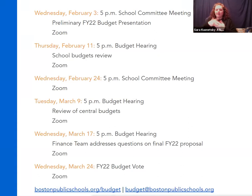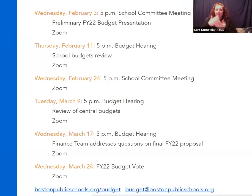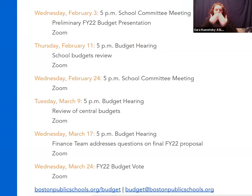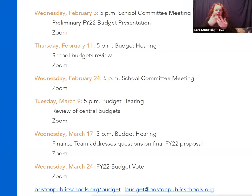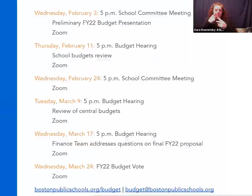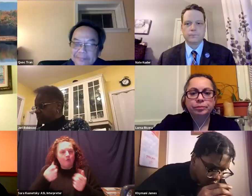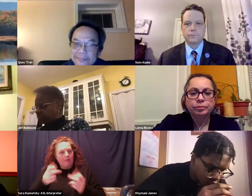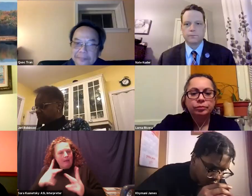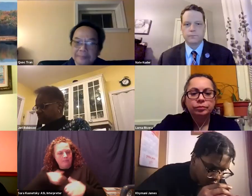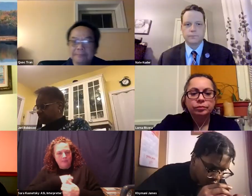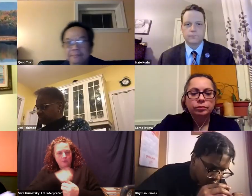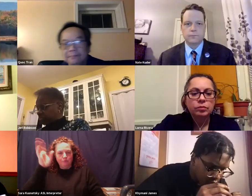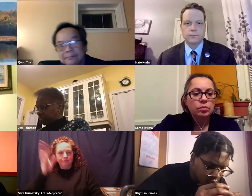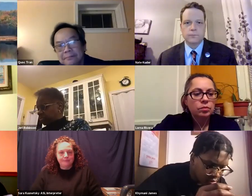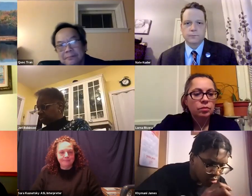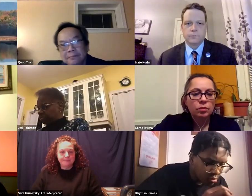present.